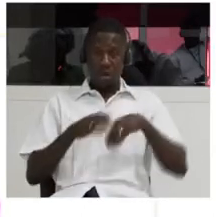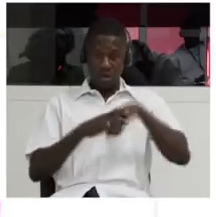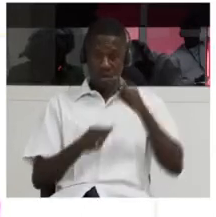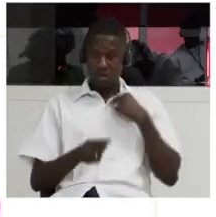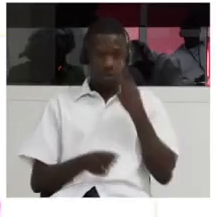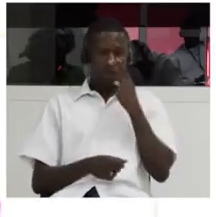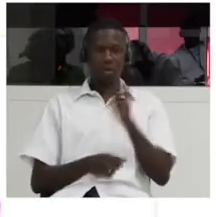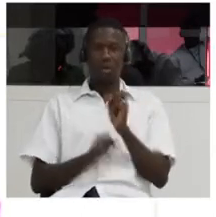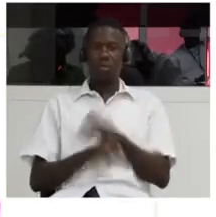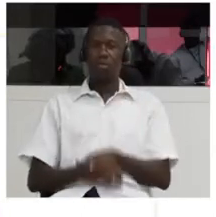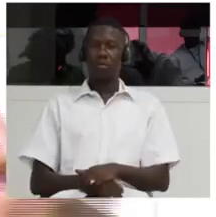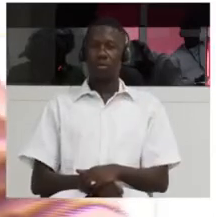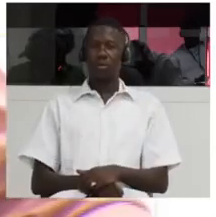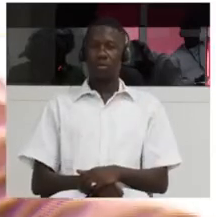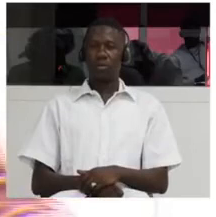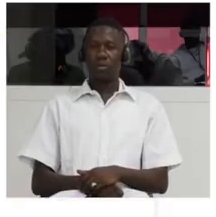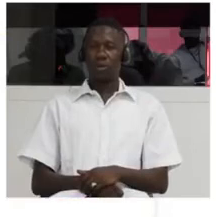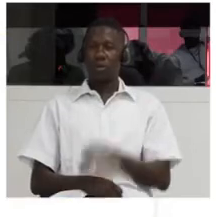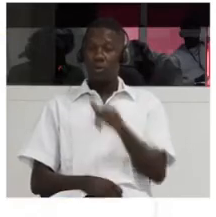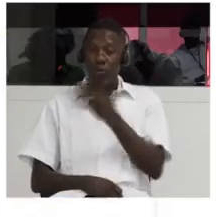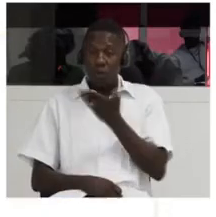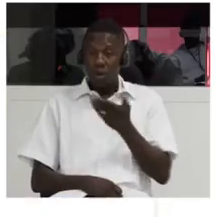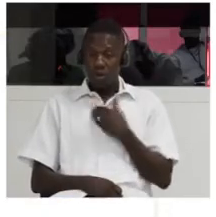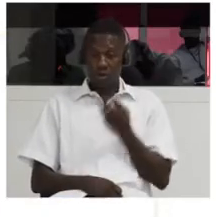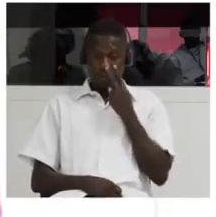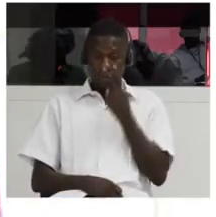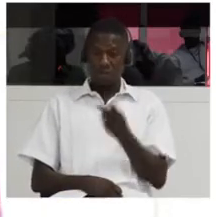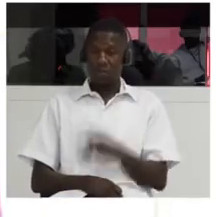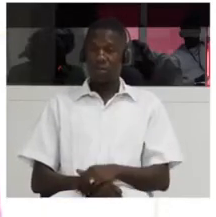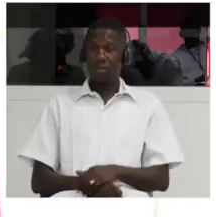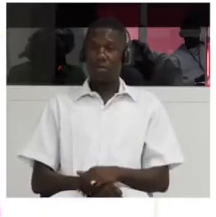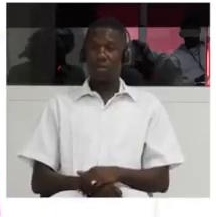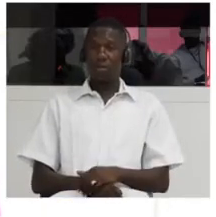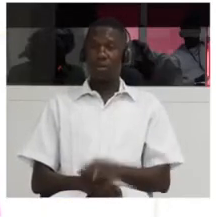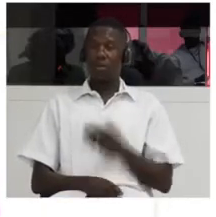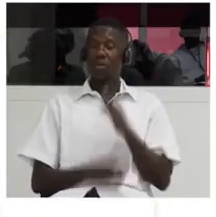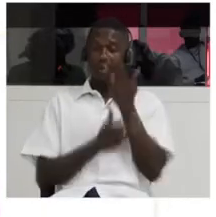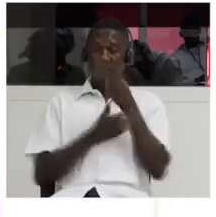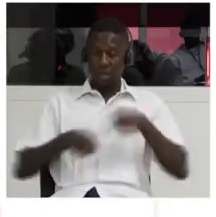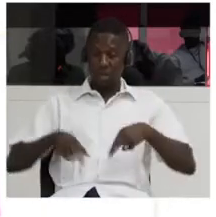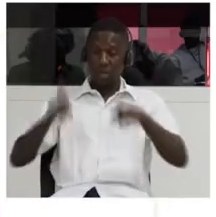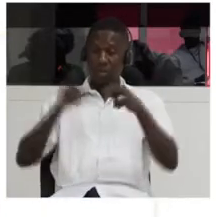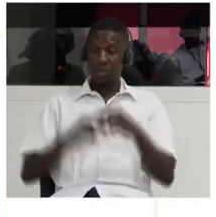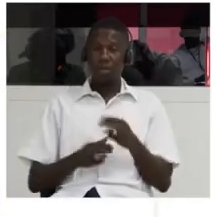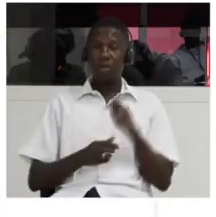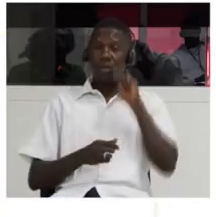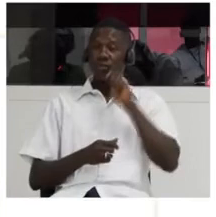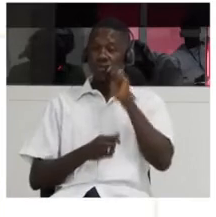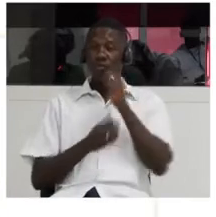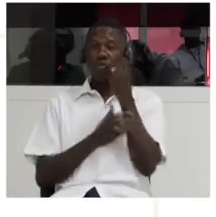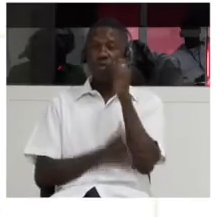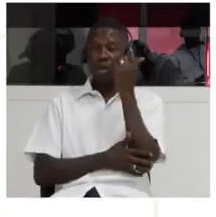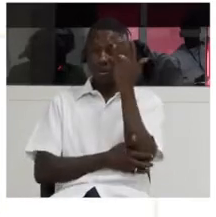Where exactly did you see him? This was on the highway. There was a neem tree that was cut, but it have started bringing new